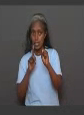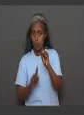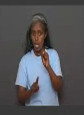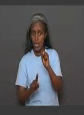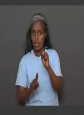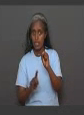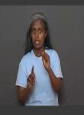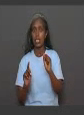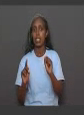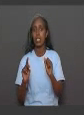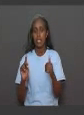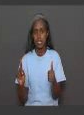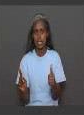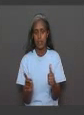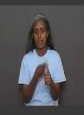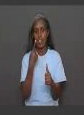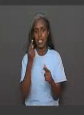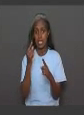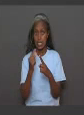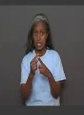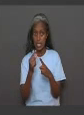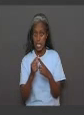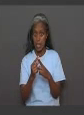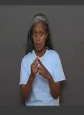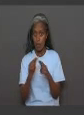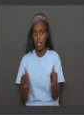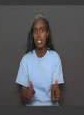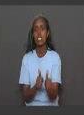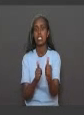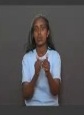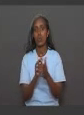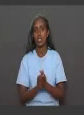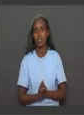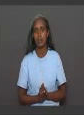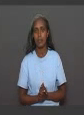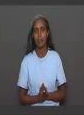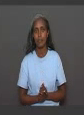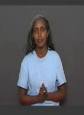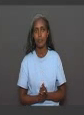S1 is the first term of the sequence.